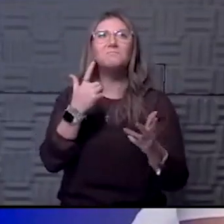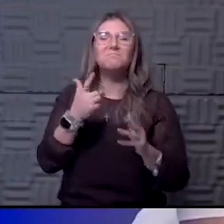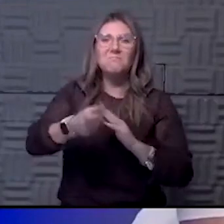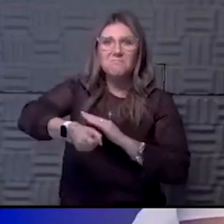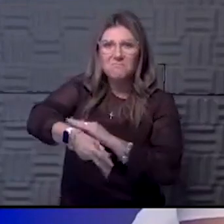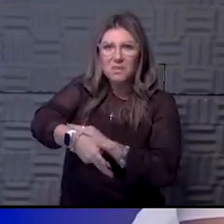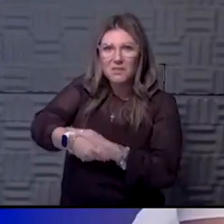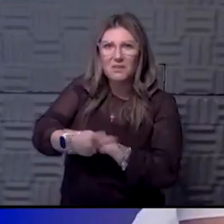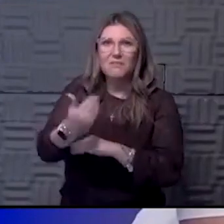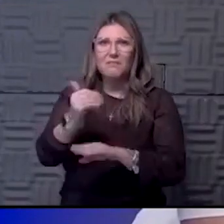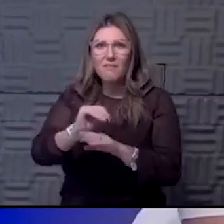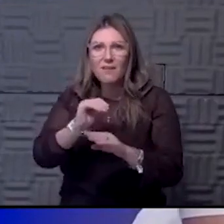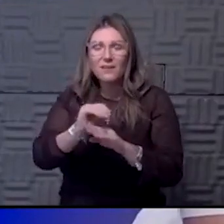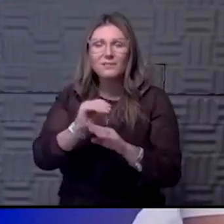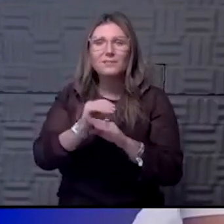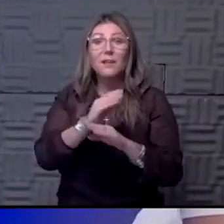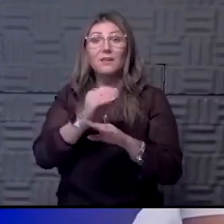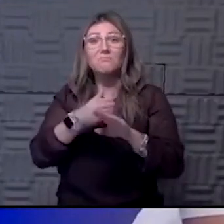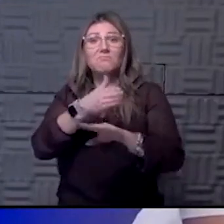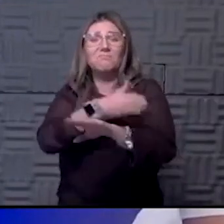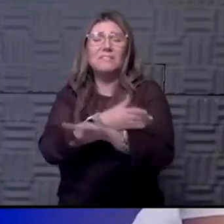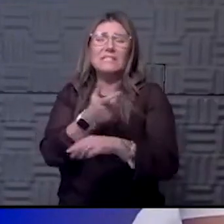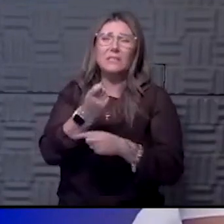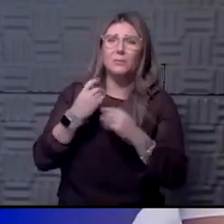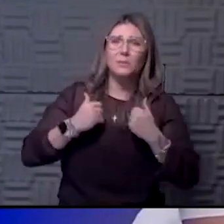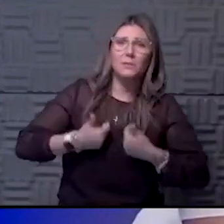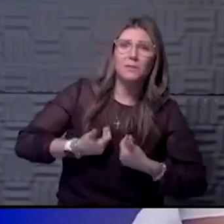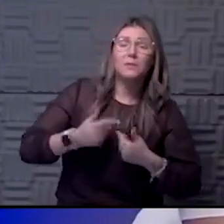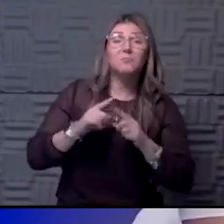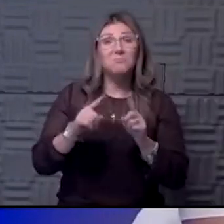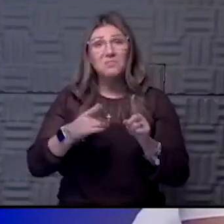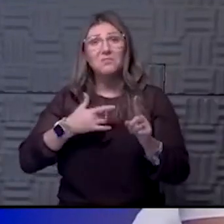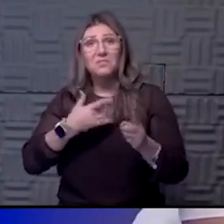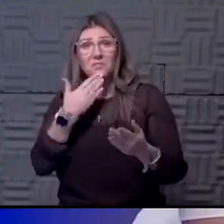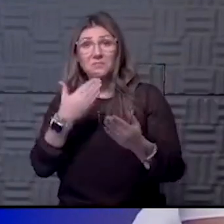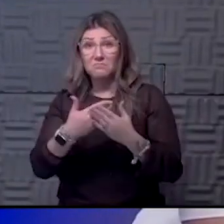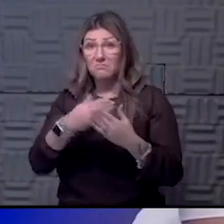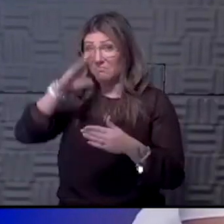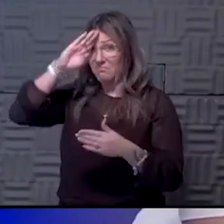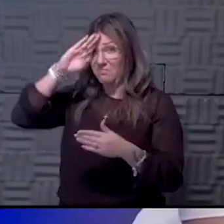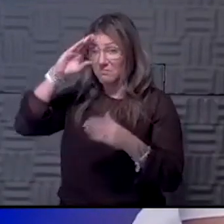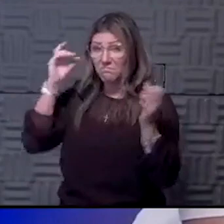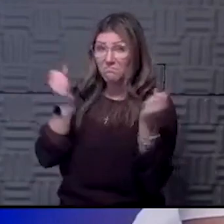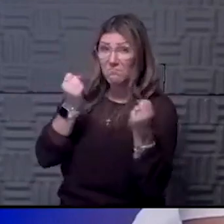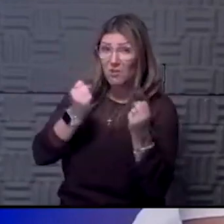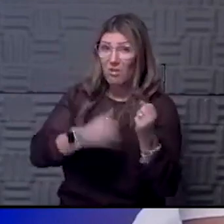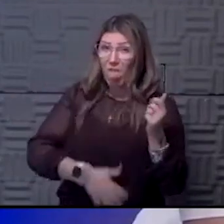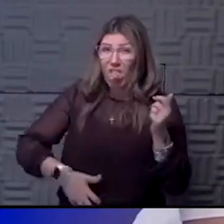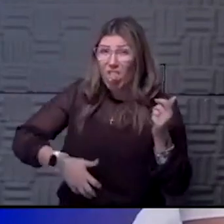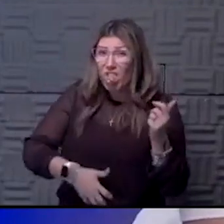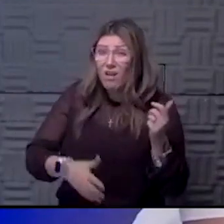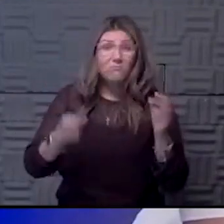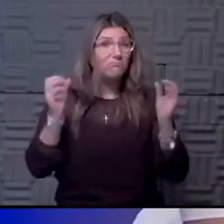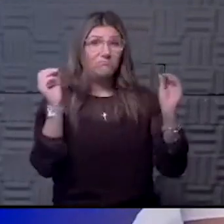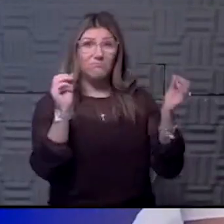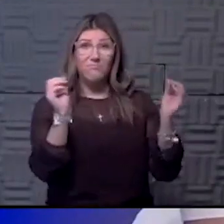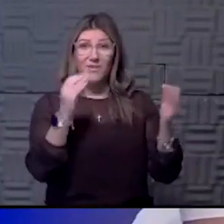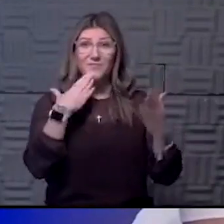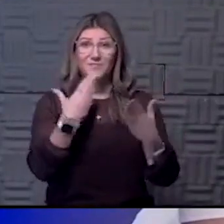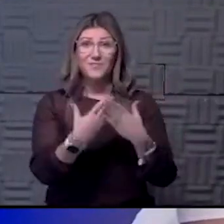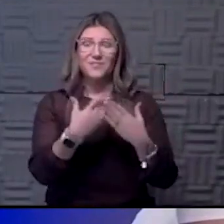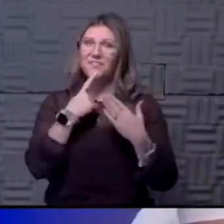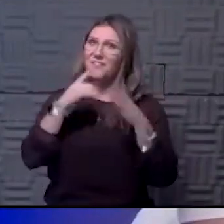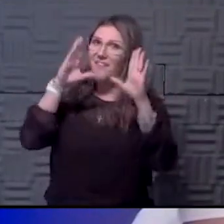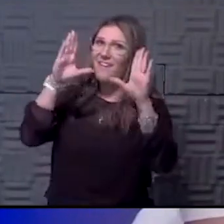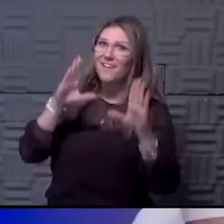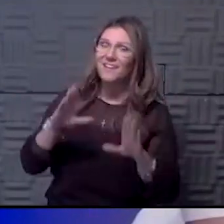night, and has gotten better since. Just a little bit fatigued, but otherwise feeling good. Fevers, chills, nausea, anything like that? No. Doing all right? Doing good. Awesome.